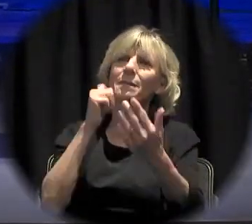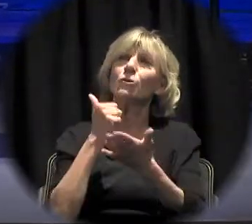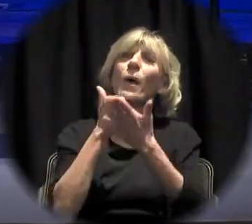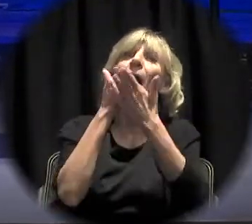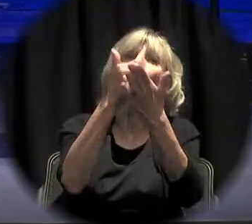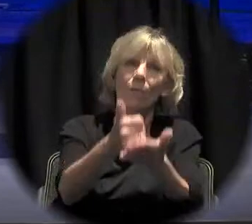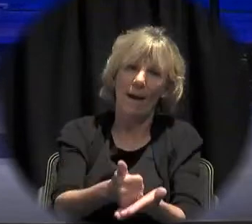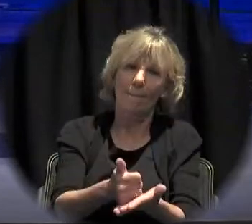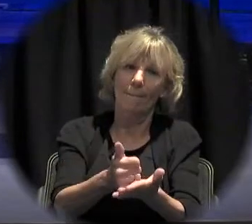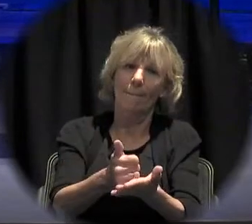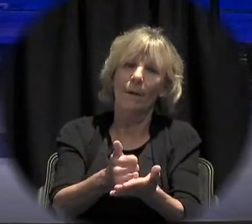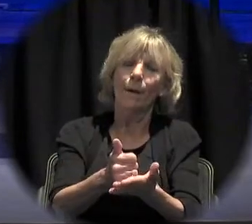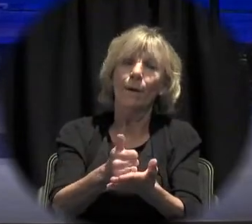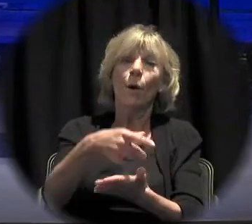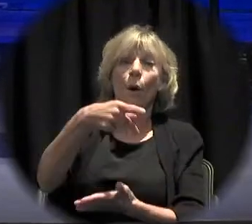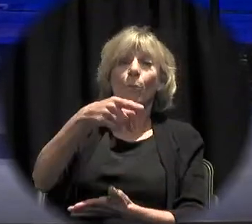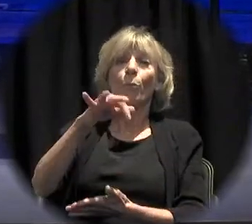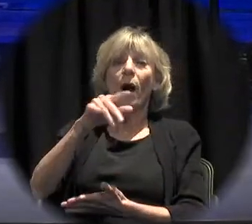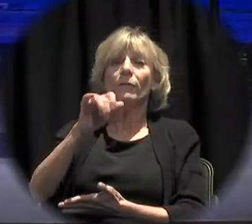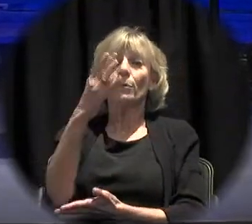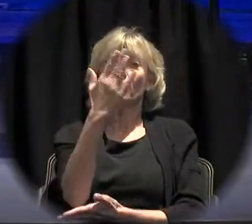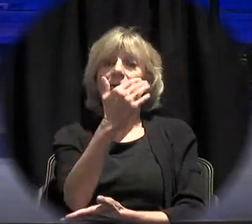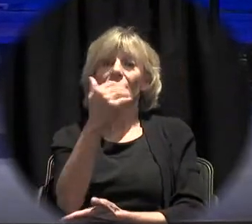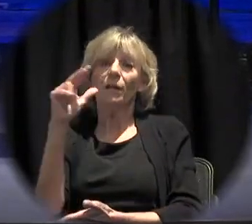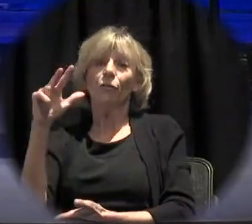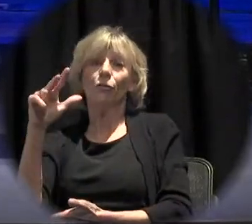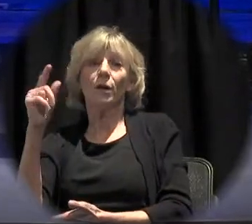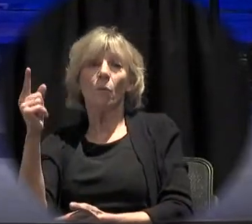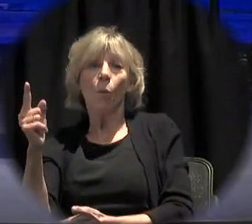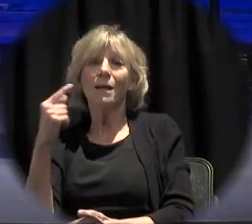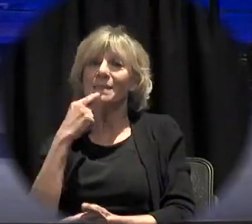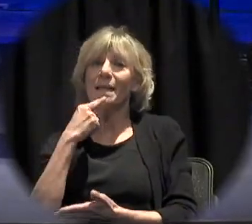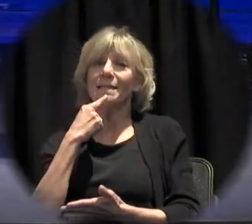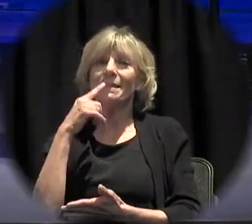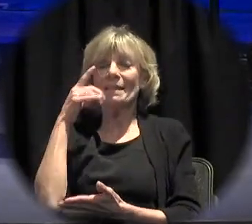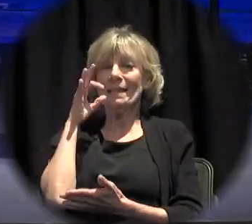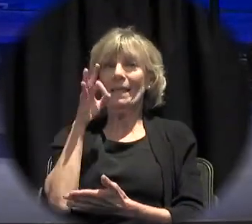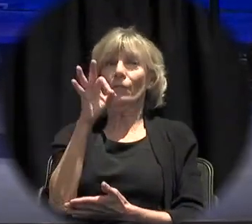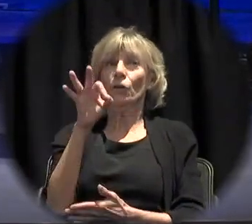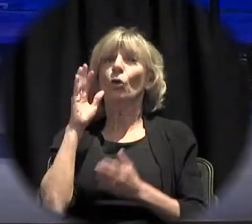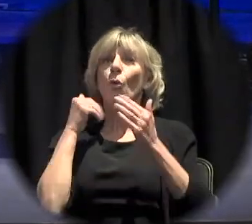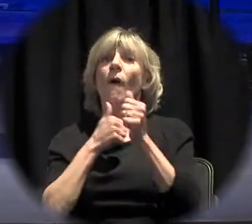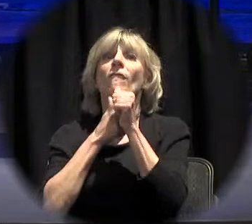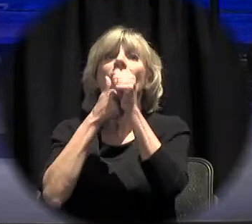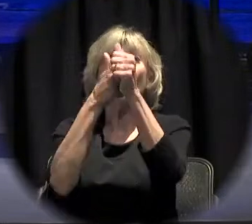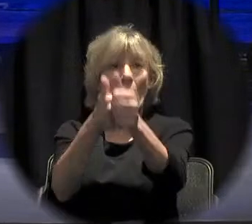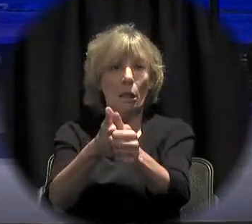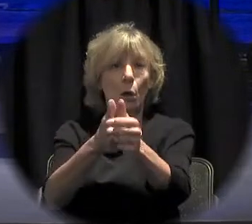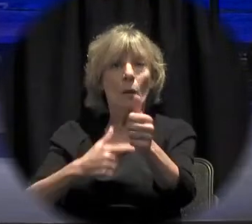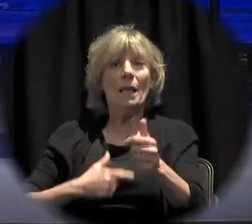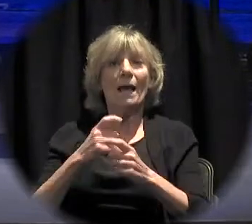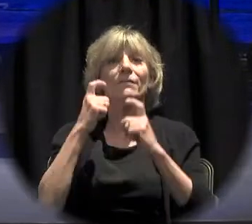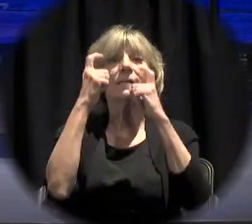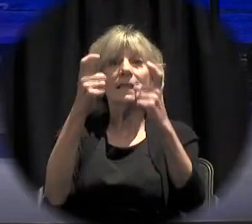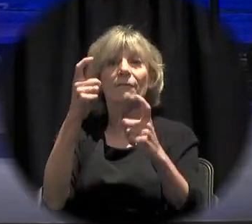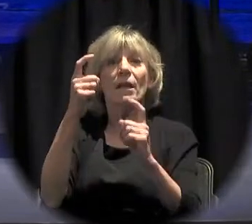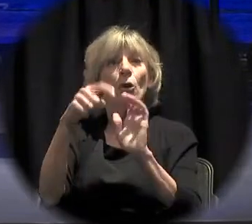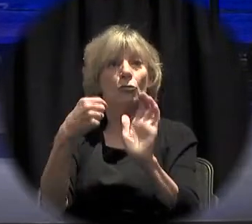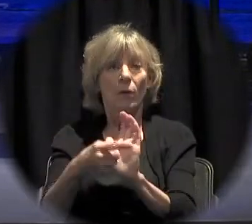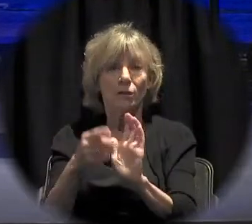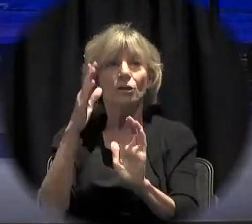Proverbs 15:31 says, whoever heeds life-giving correction will be at home among the wise. And